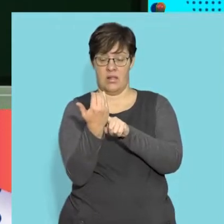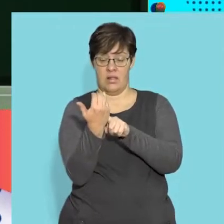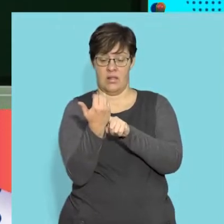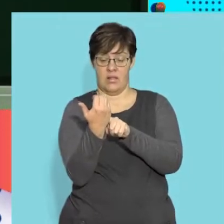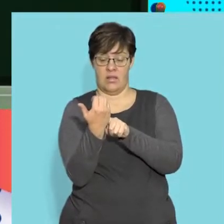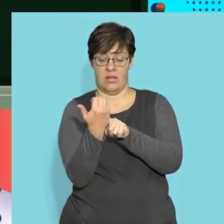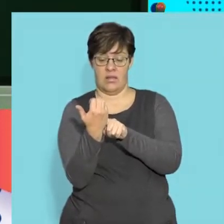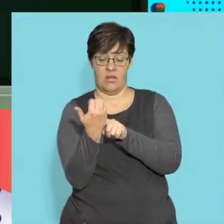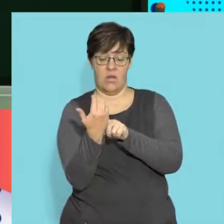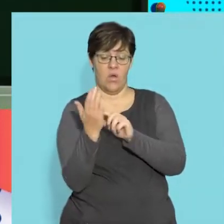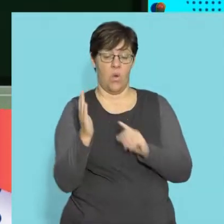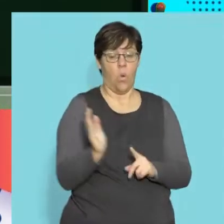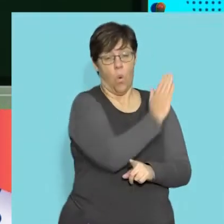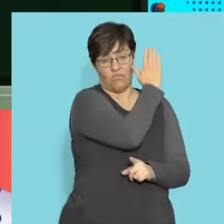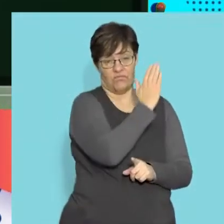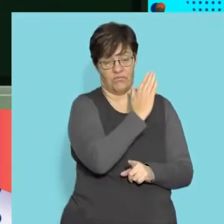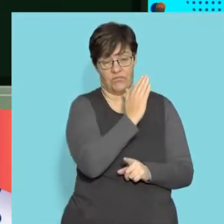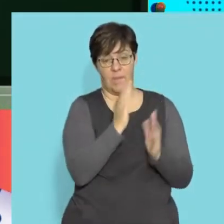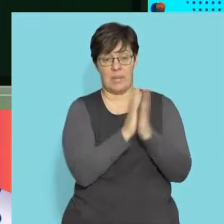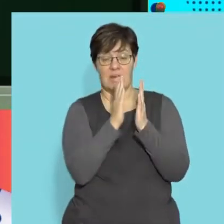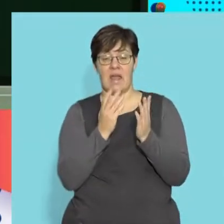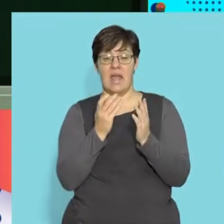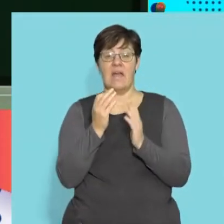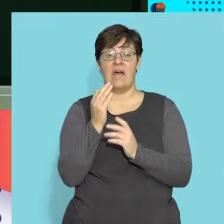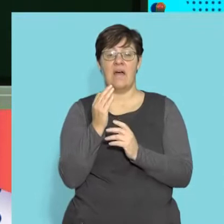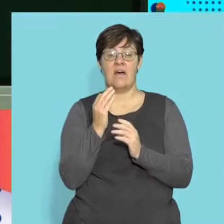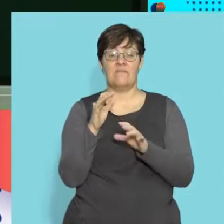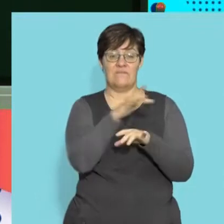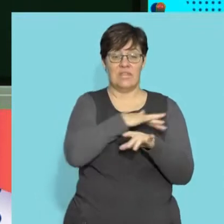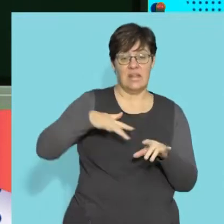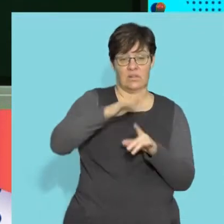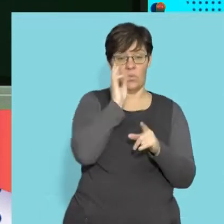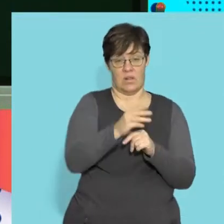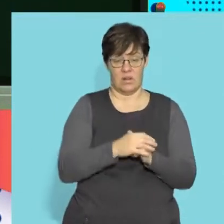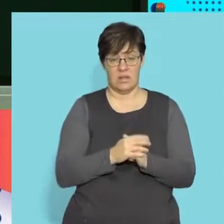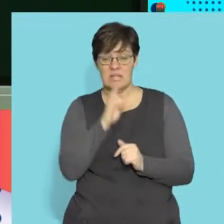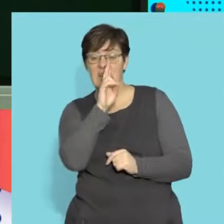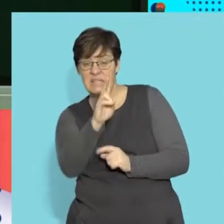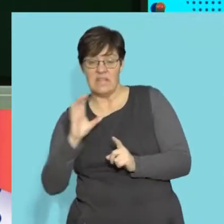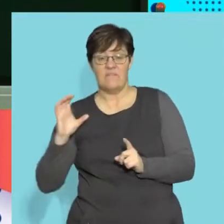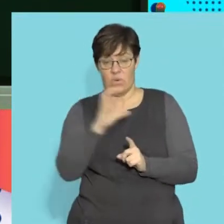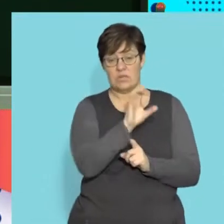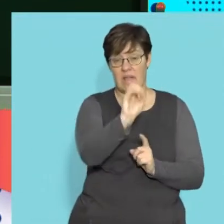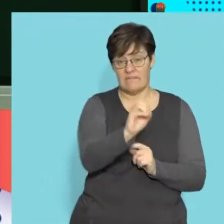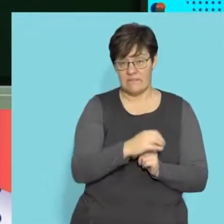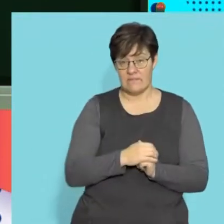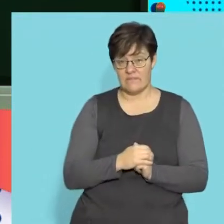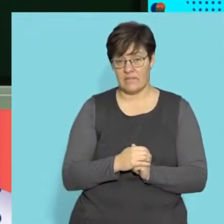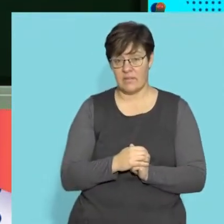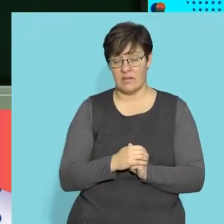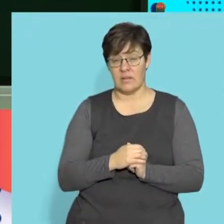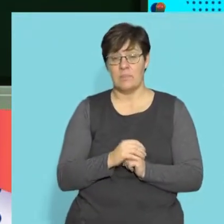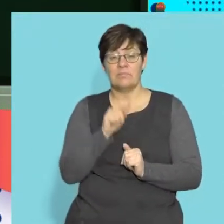to be pushed out of the magnetic field. And so we will see a force. And of course, a